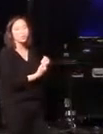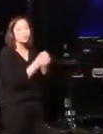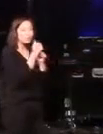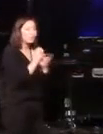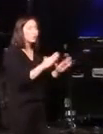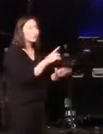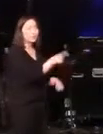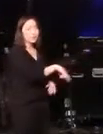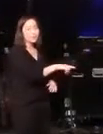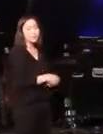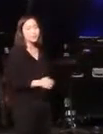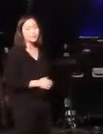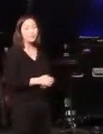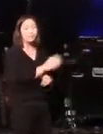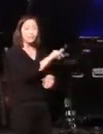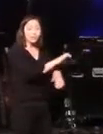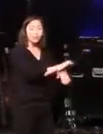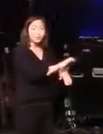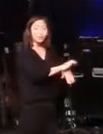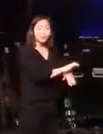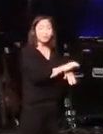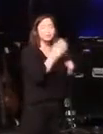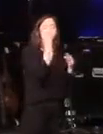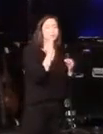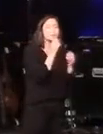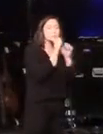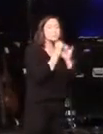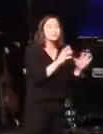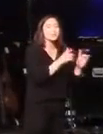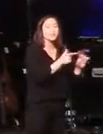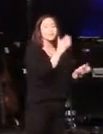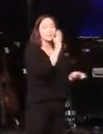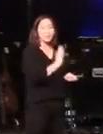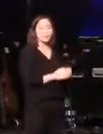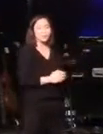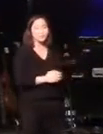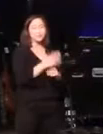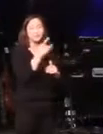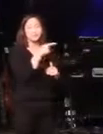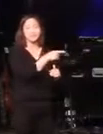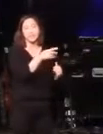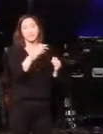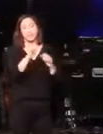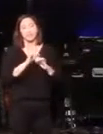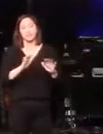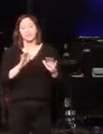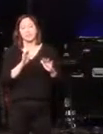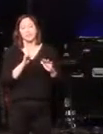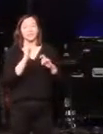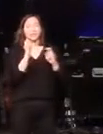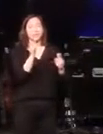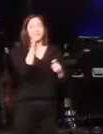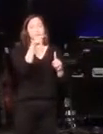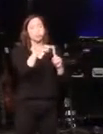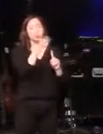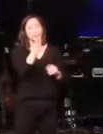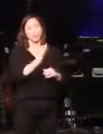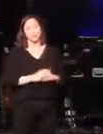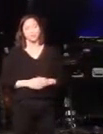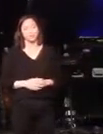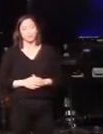they gave, blessed because they found a way. They even sent one of their very own, Epaphroditus, because they cared so much.